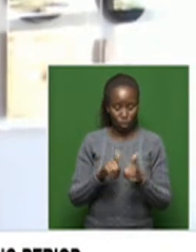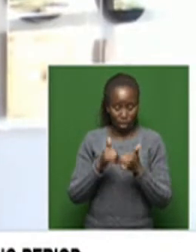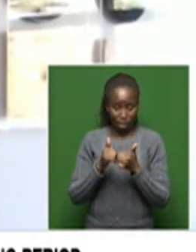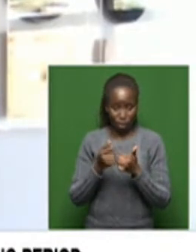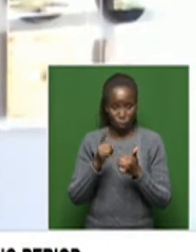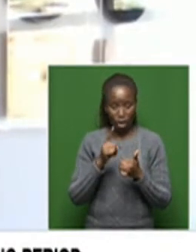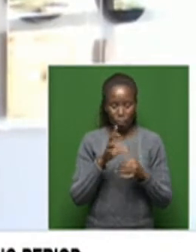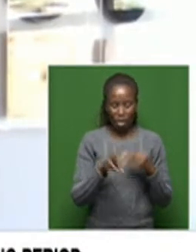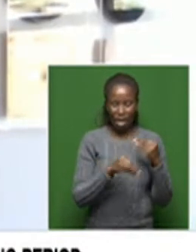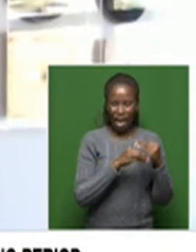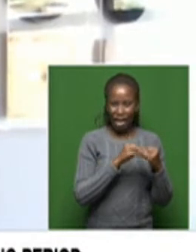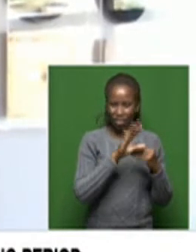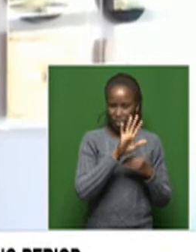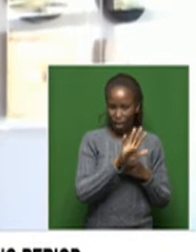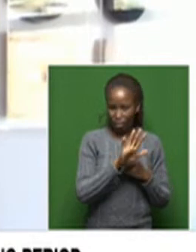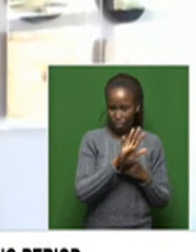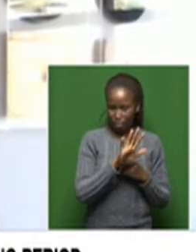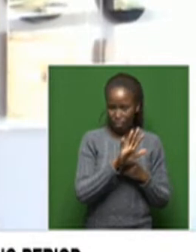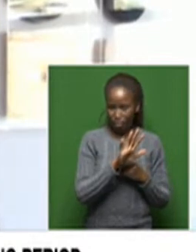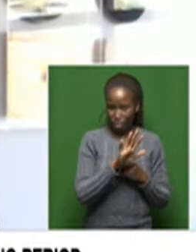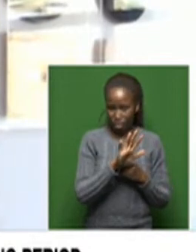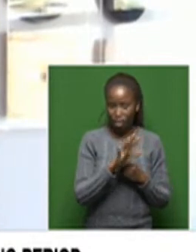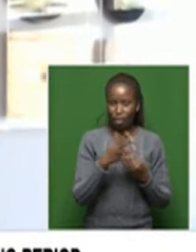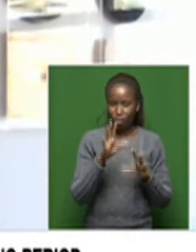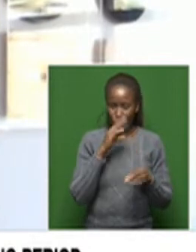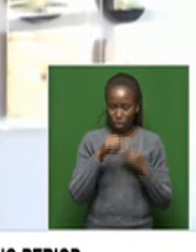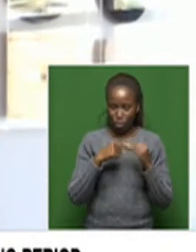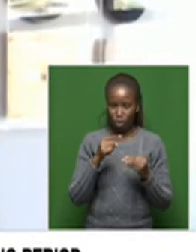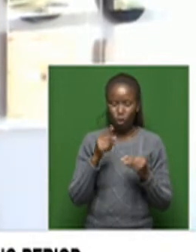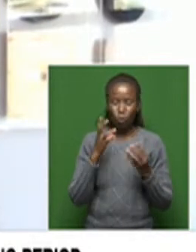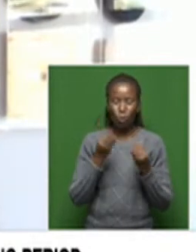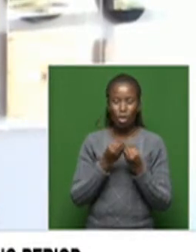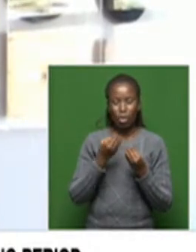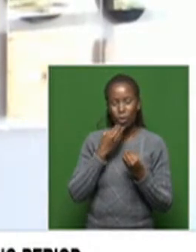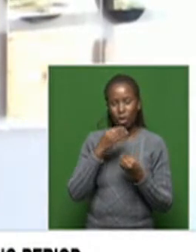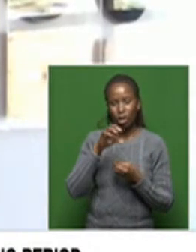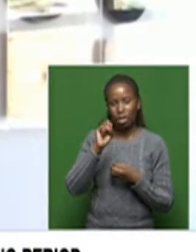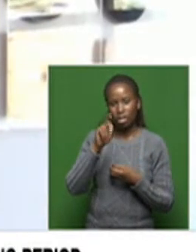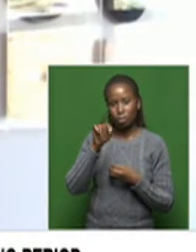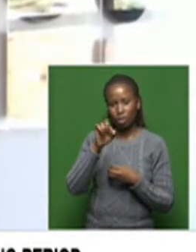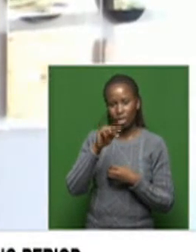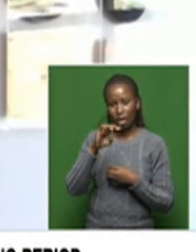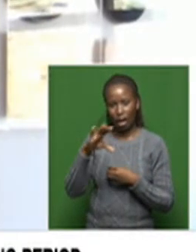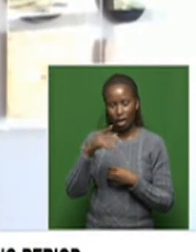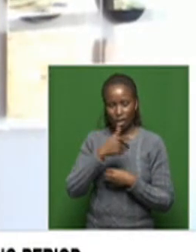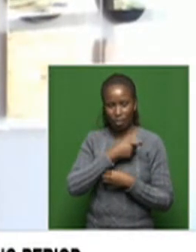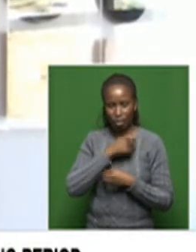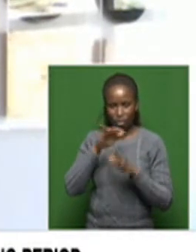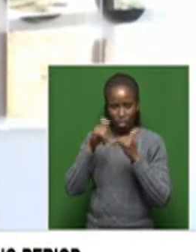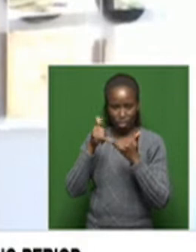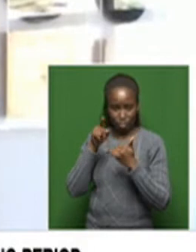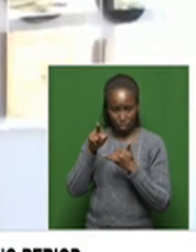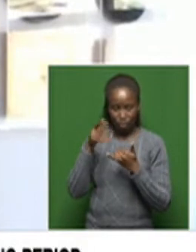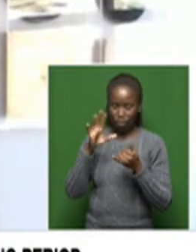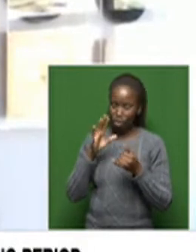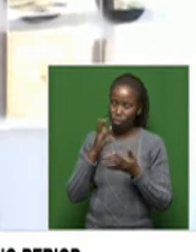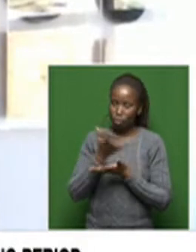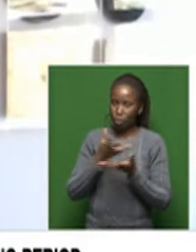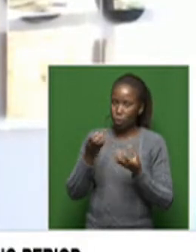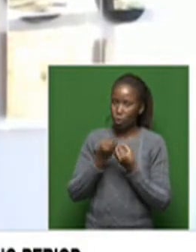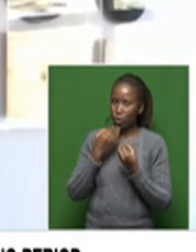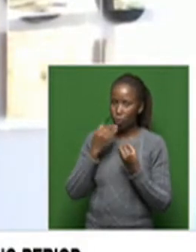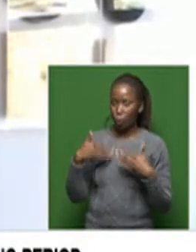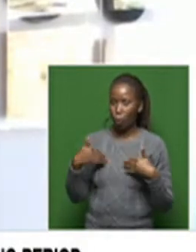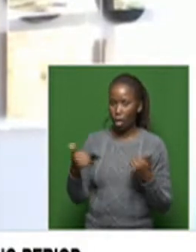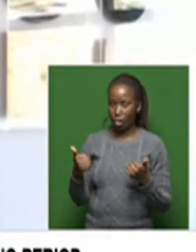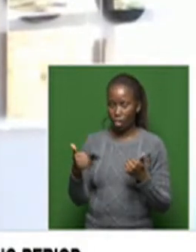AD5. And we have discussed this with the Sputnik applicants. And worldwide, there is a discussion, including the World Health Organization.